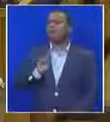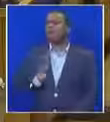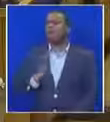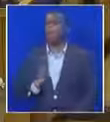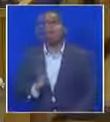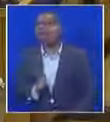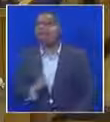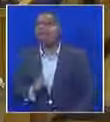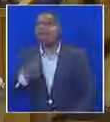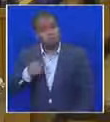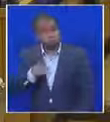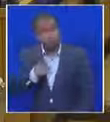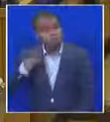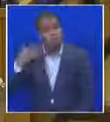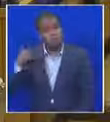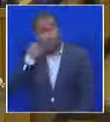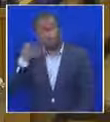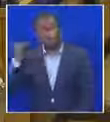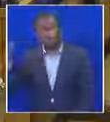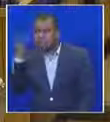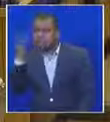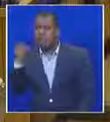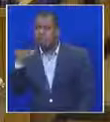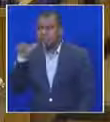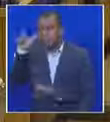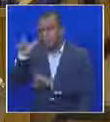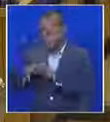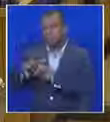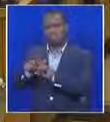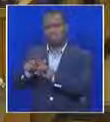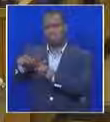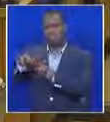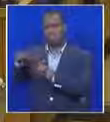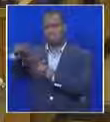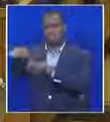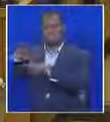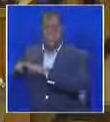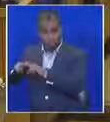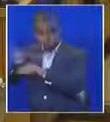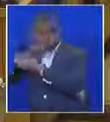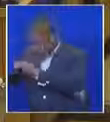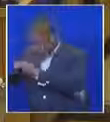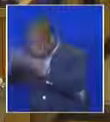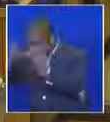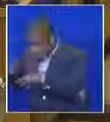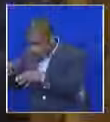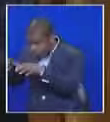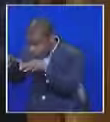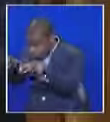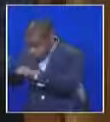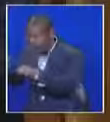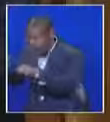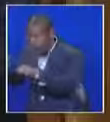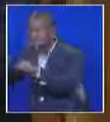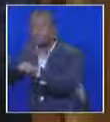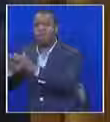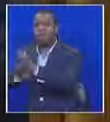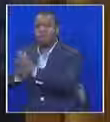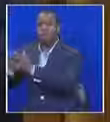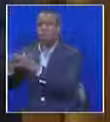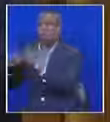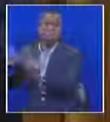I have to hear who was the chair who succeeded to take the SAA out of trouble. And therefore,